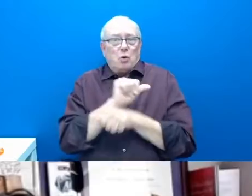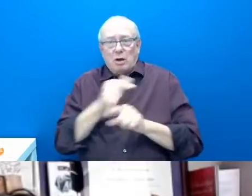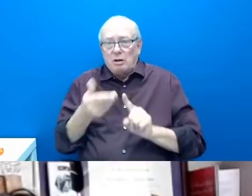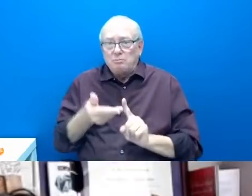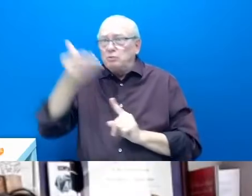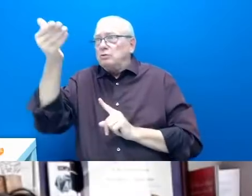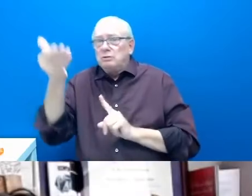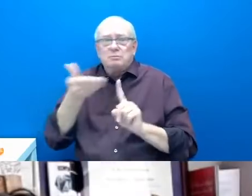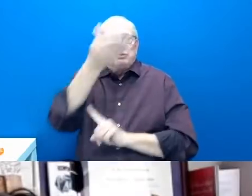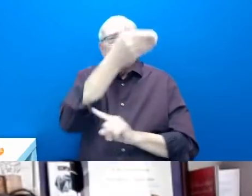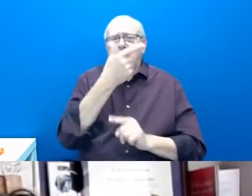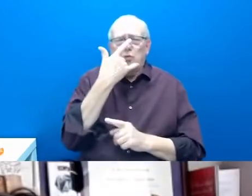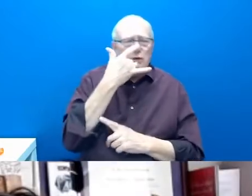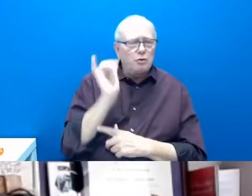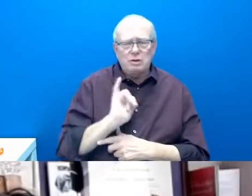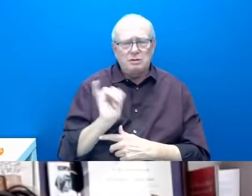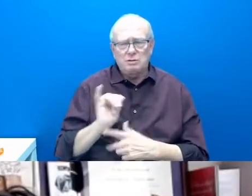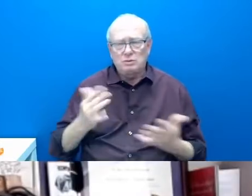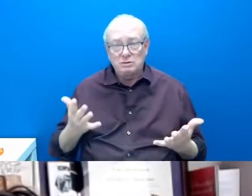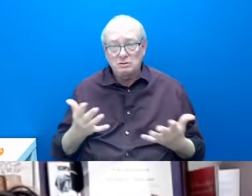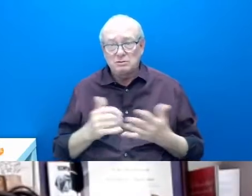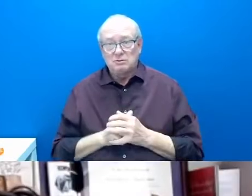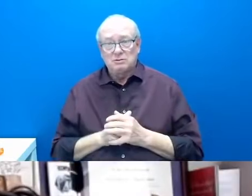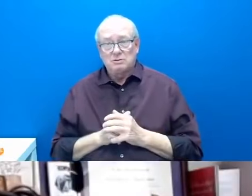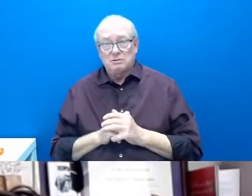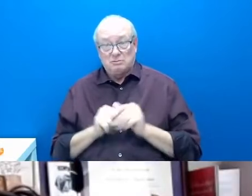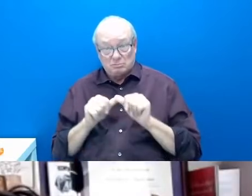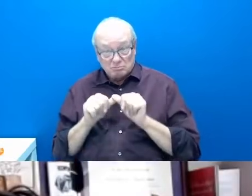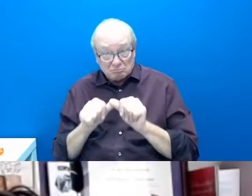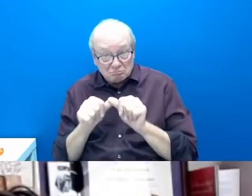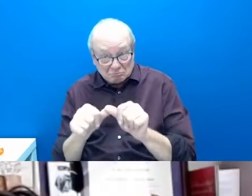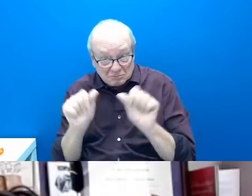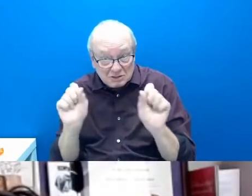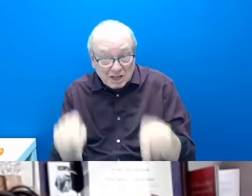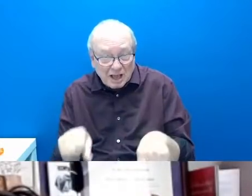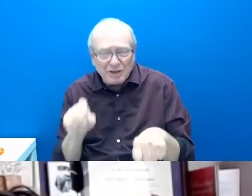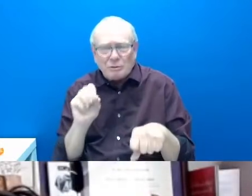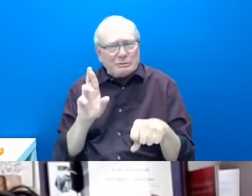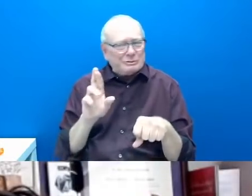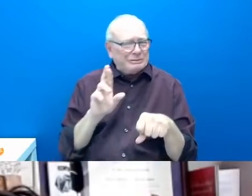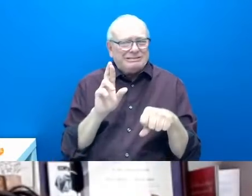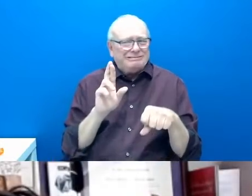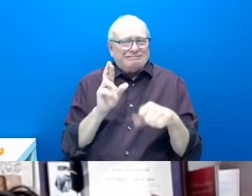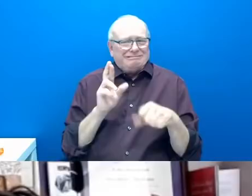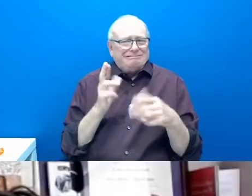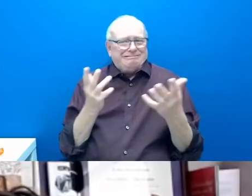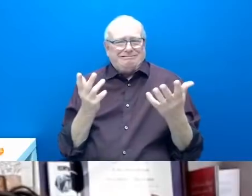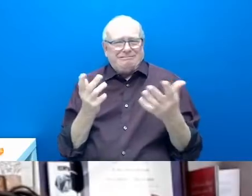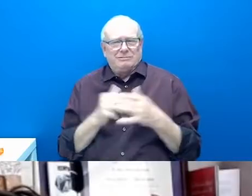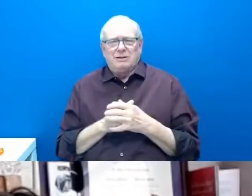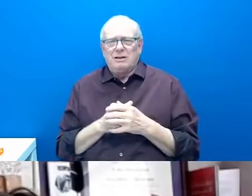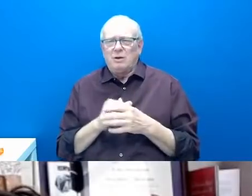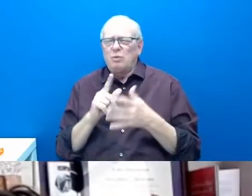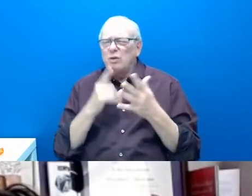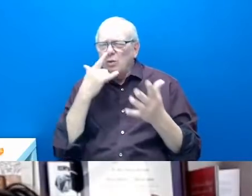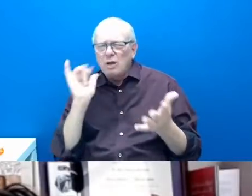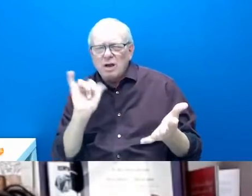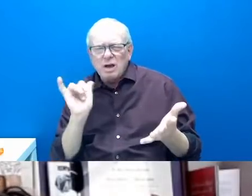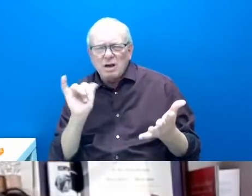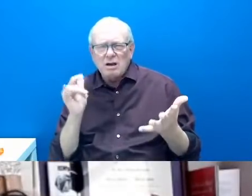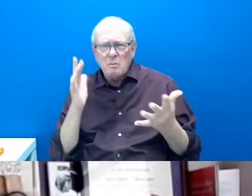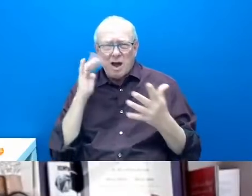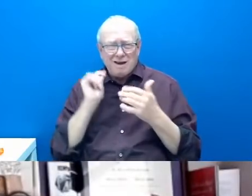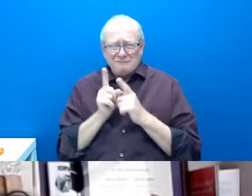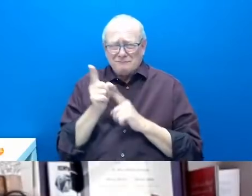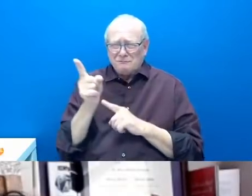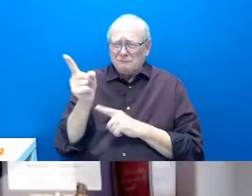health zones, and the sustainability of that, and how that even mechanically can work given the distances Yes. that